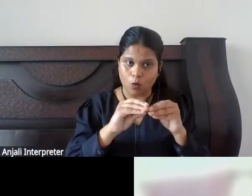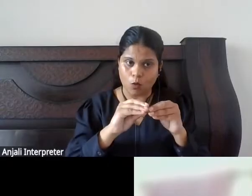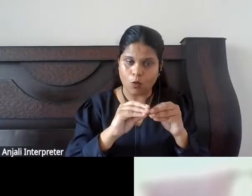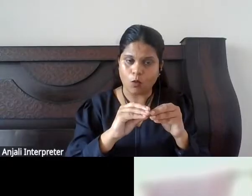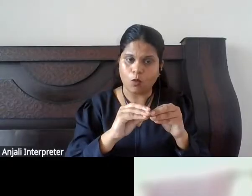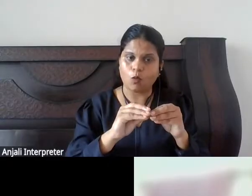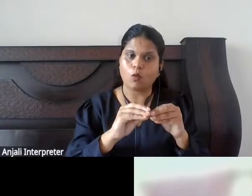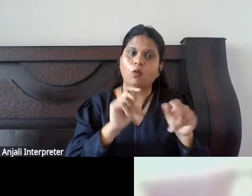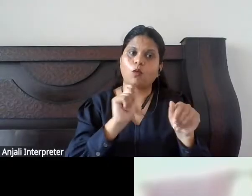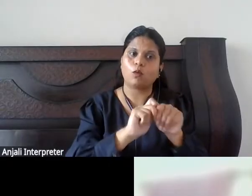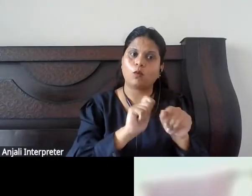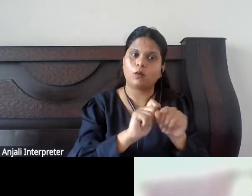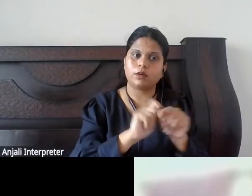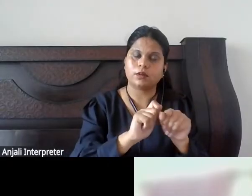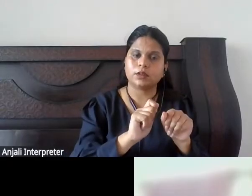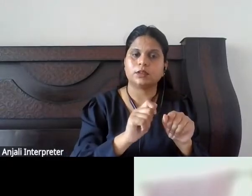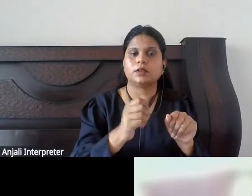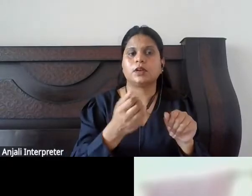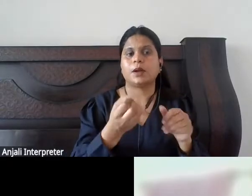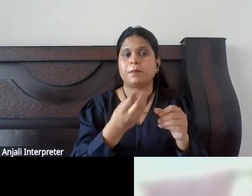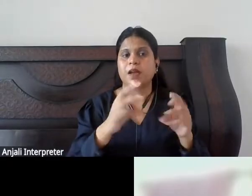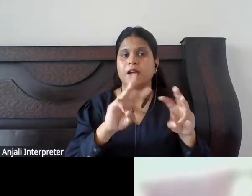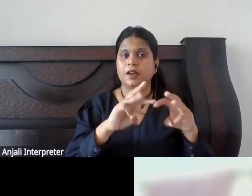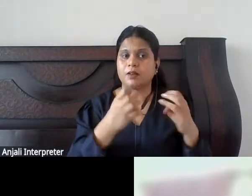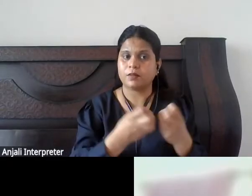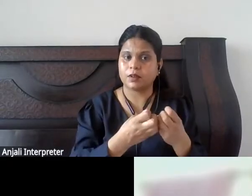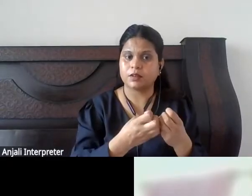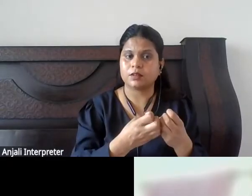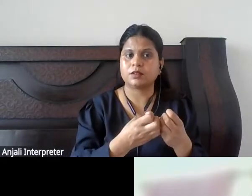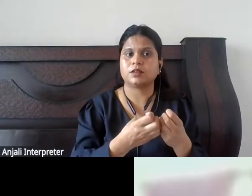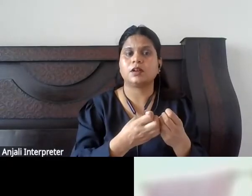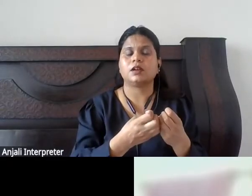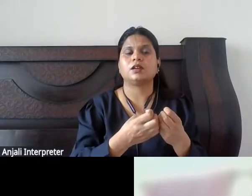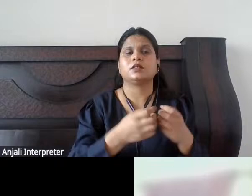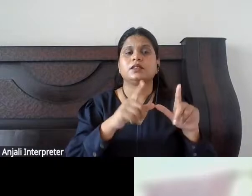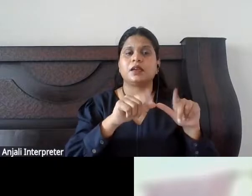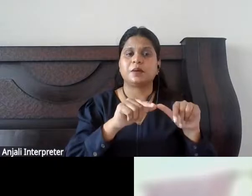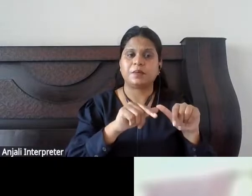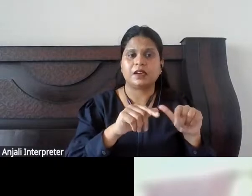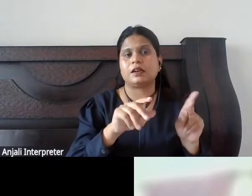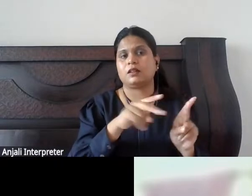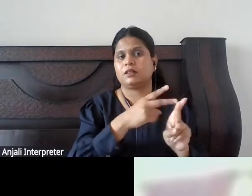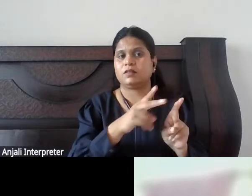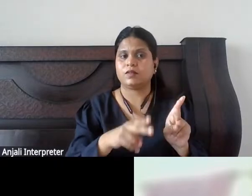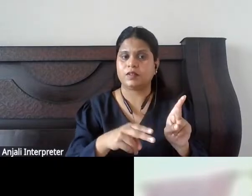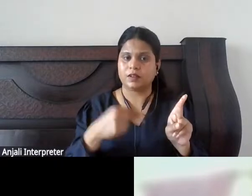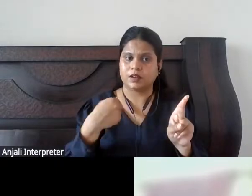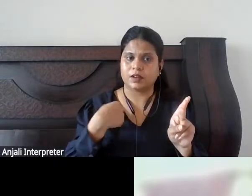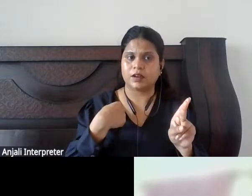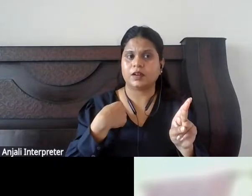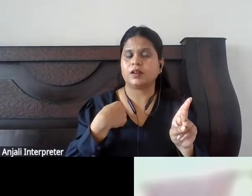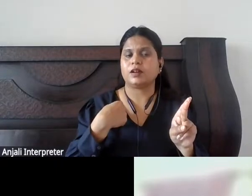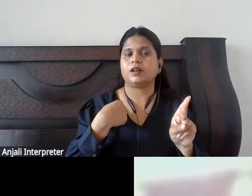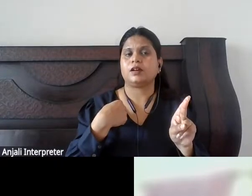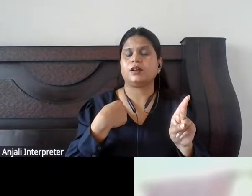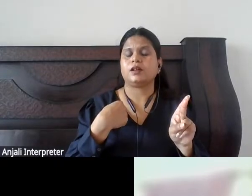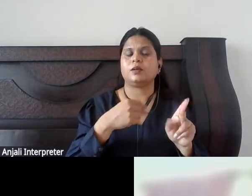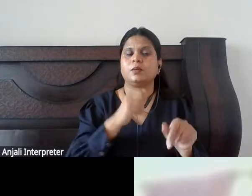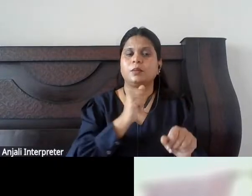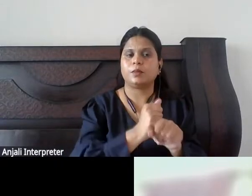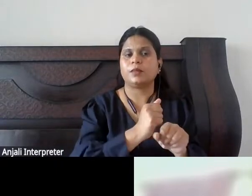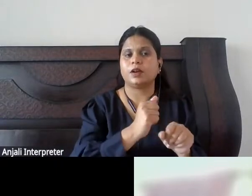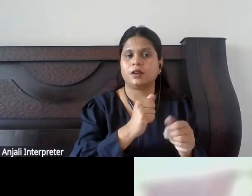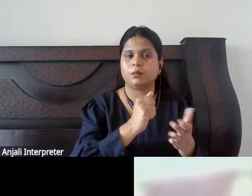of webinars and in-person meetings so that we can make it a